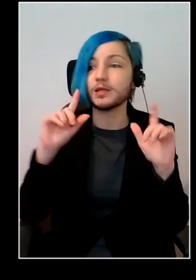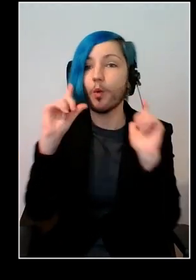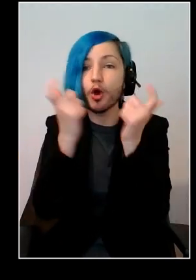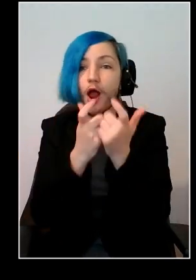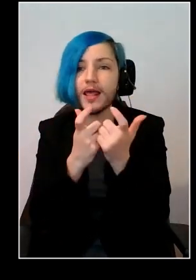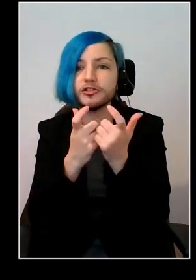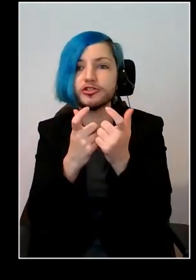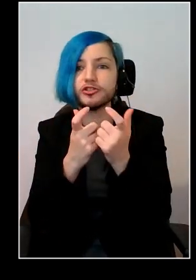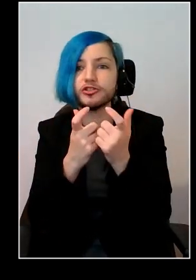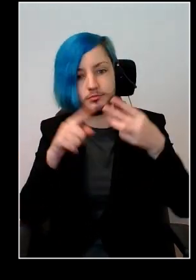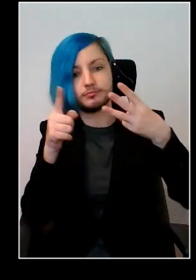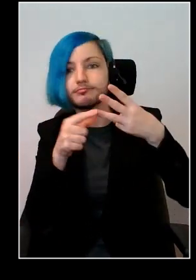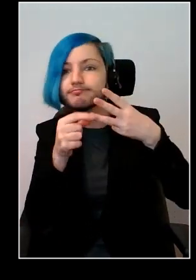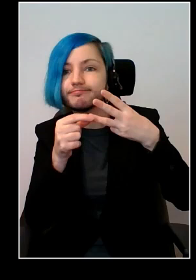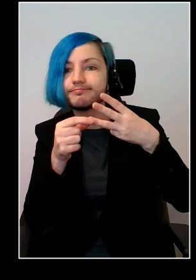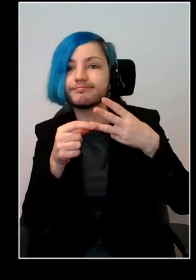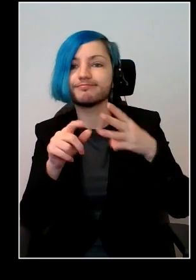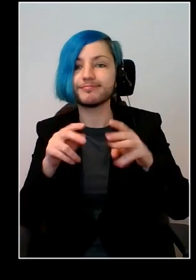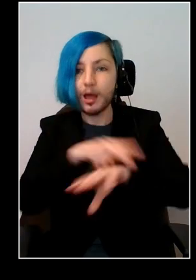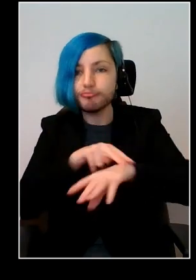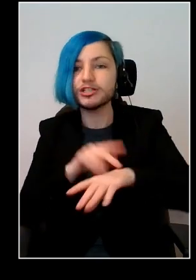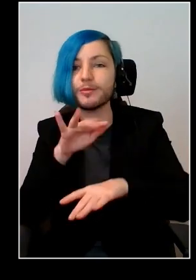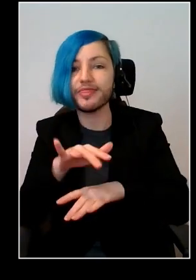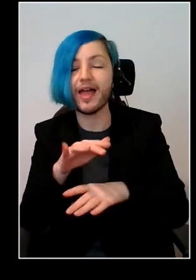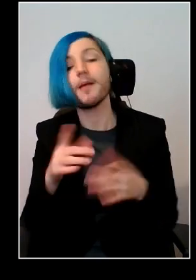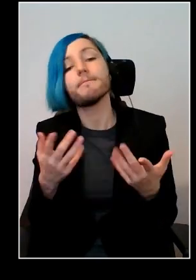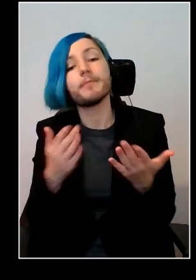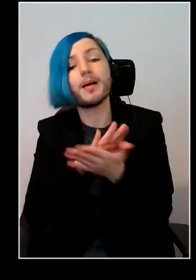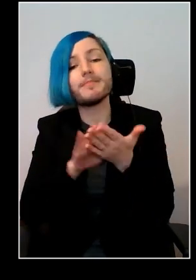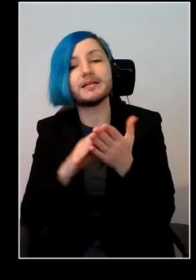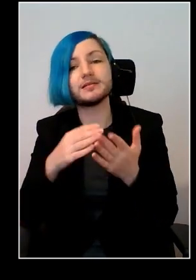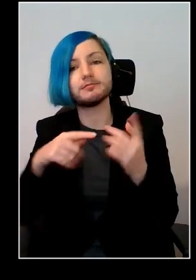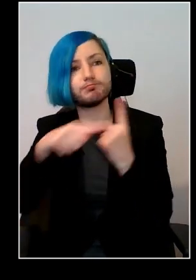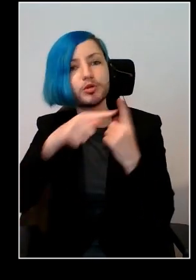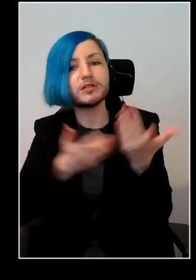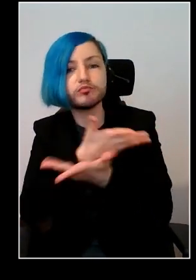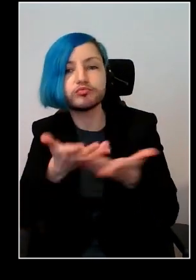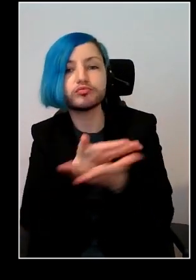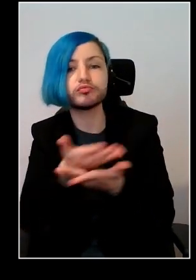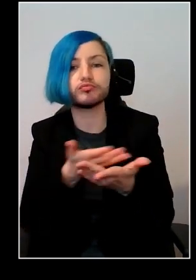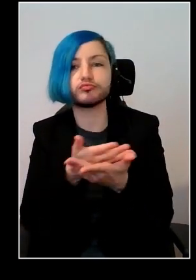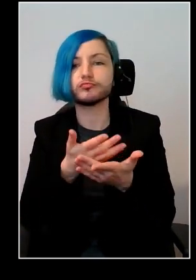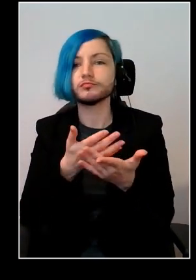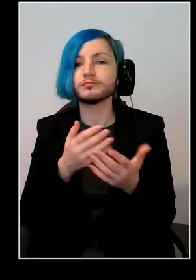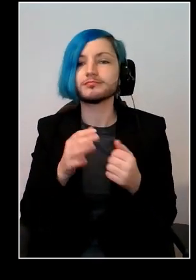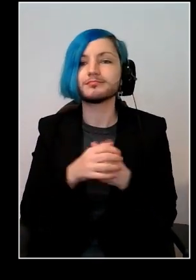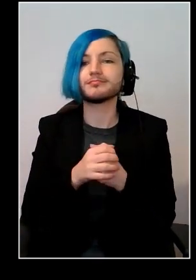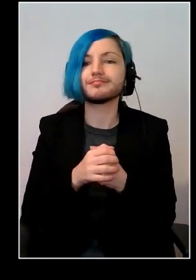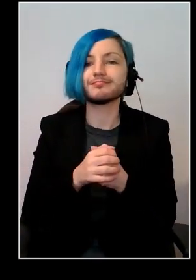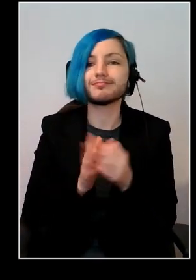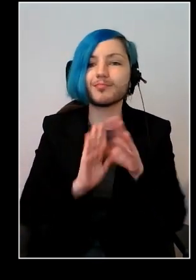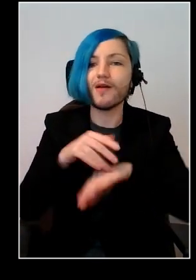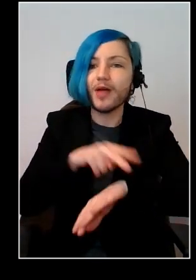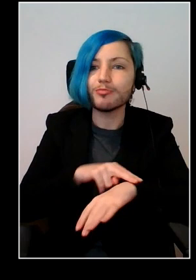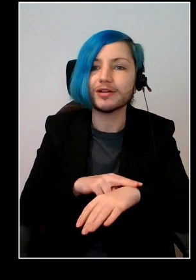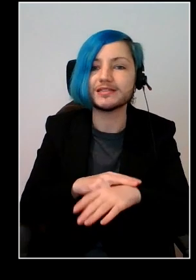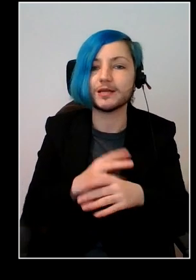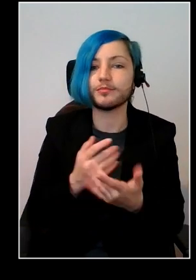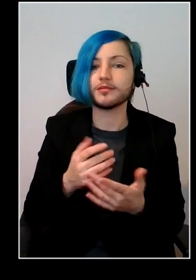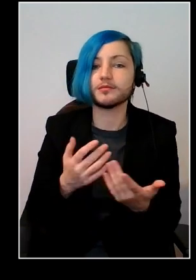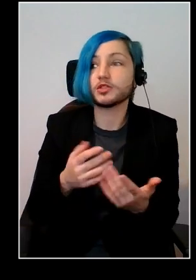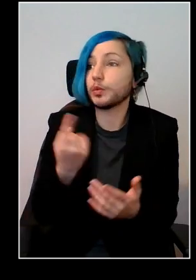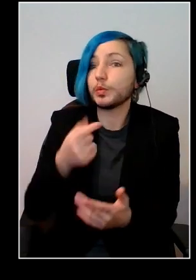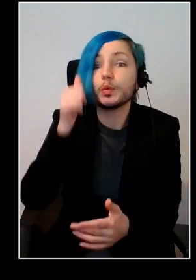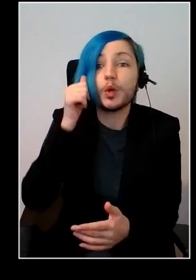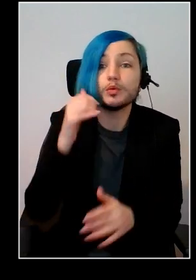it's encouraged more positive and up-to-date conversations about apprenticeships in households all over the North East. So who knows whose brother,